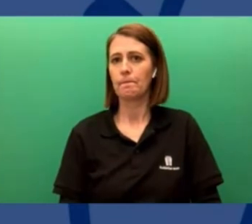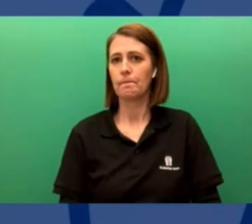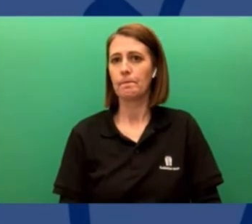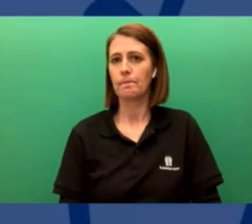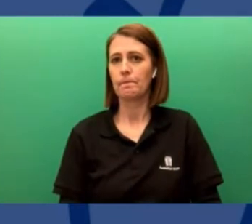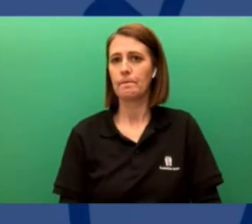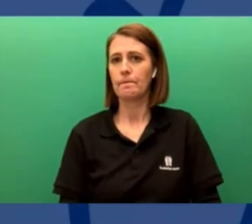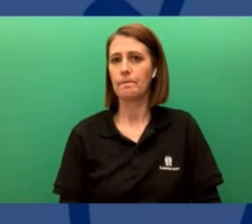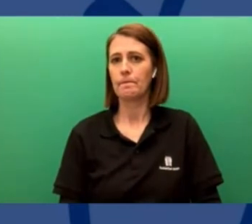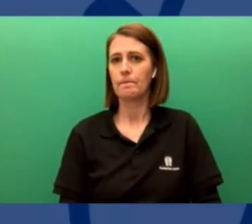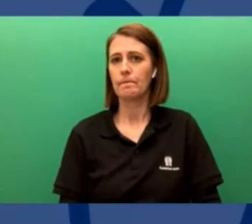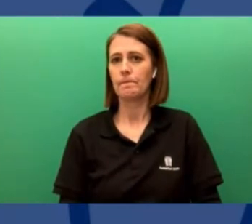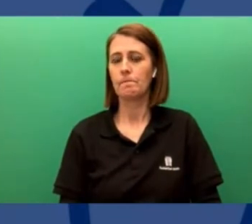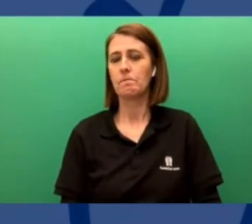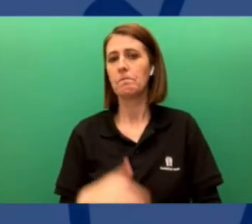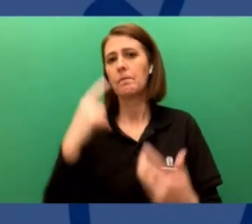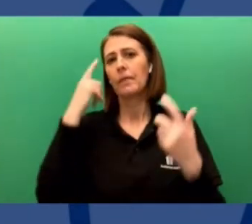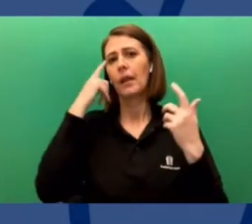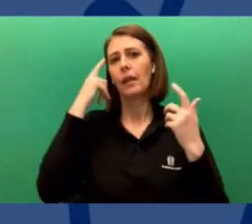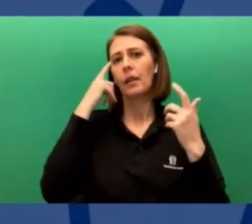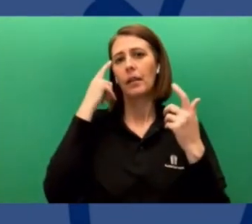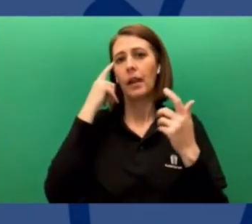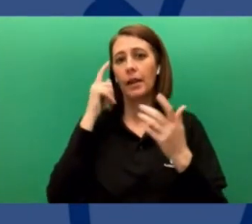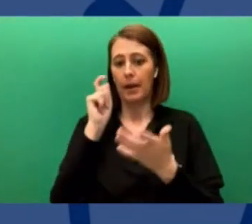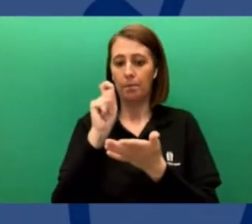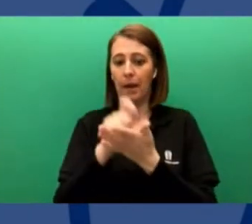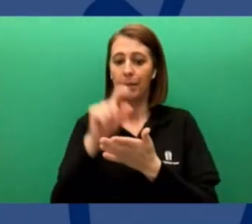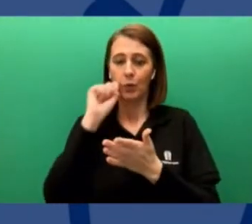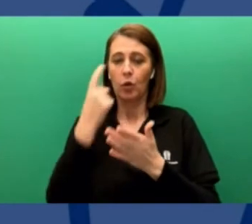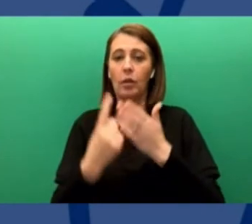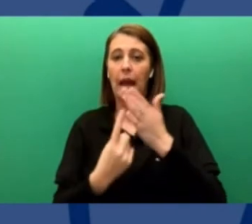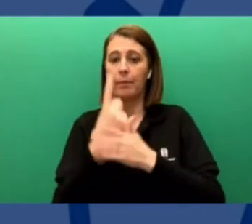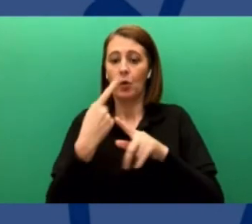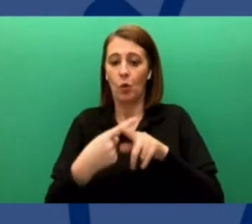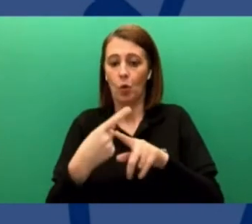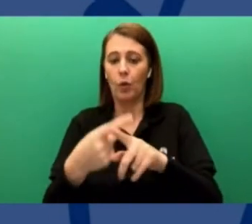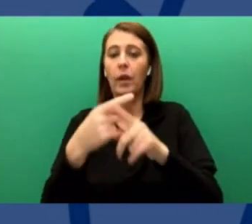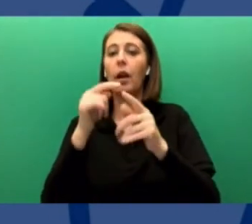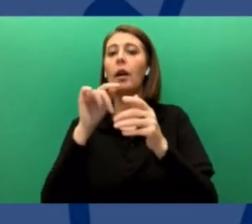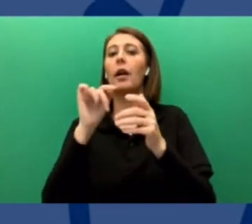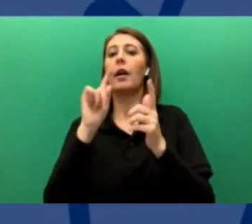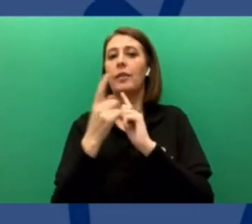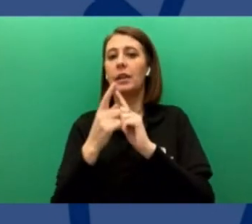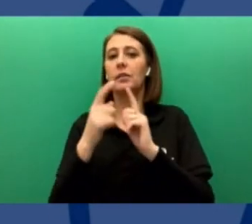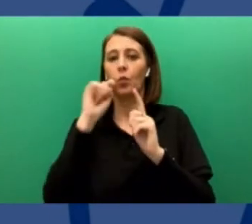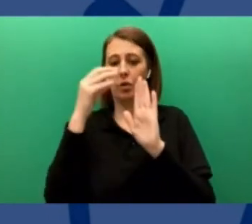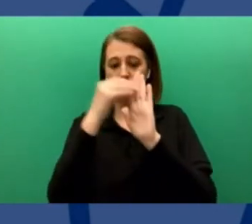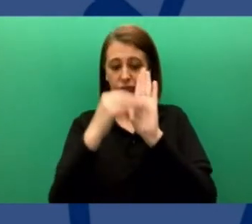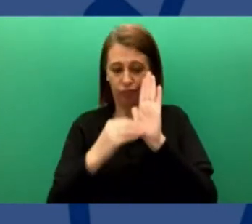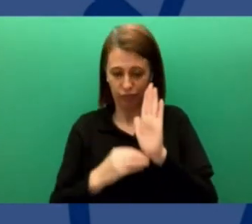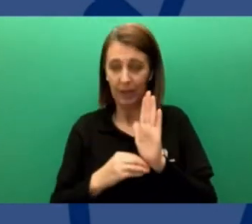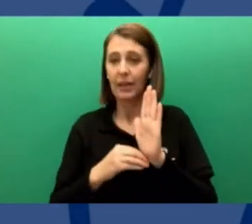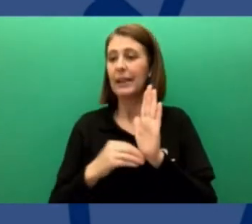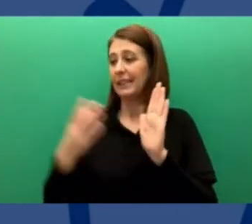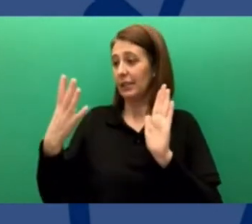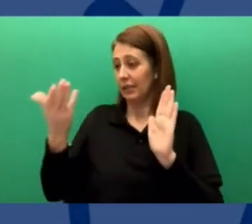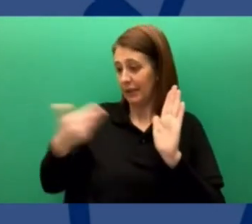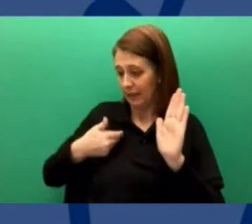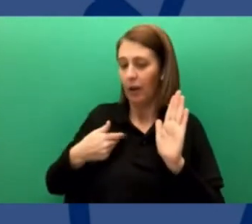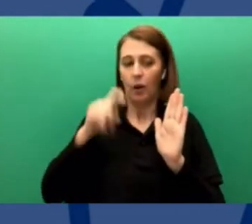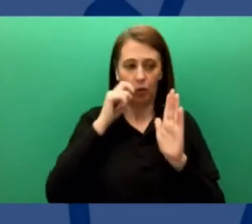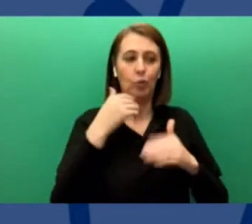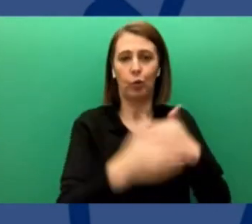that, payments will happen quicker and things will get processed if the documentation is provided that's asked